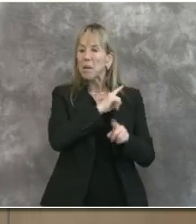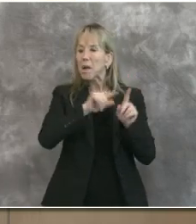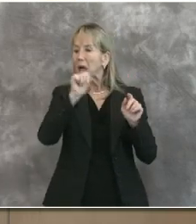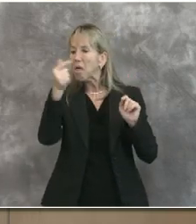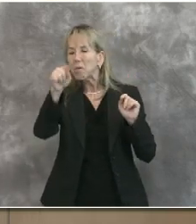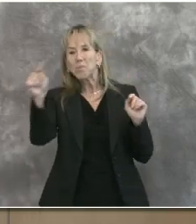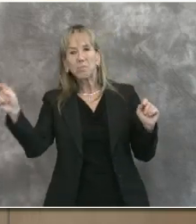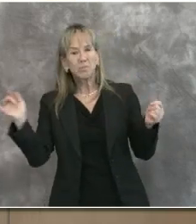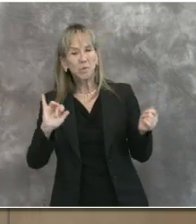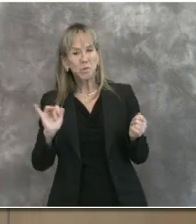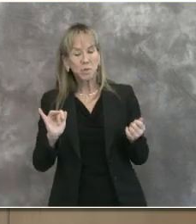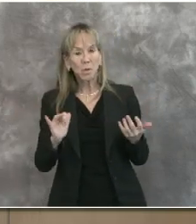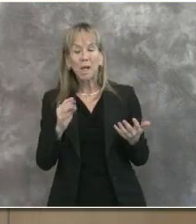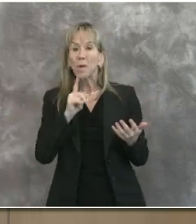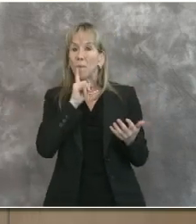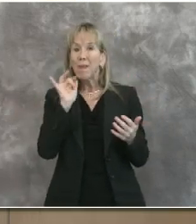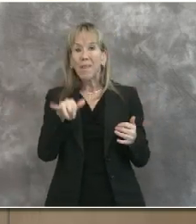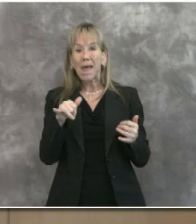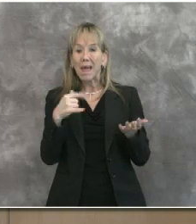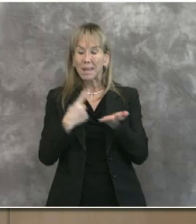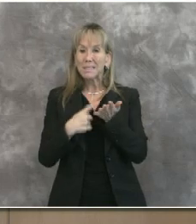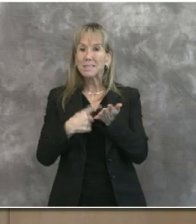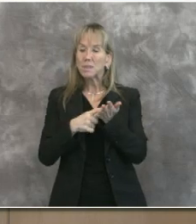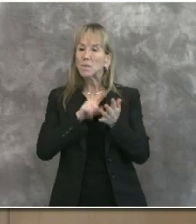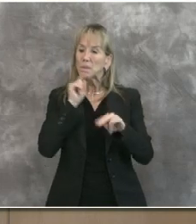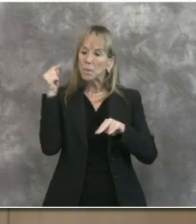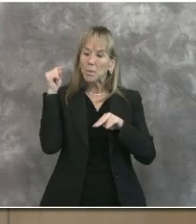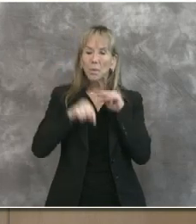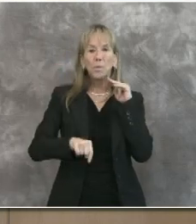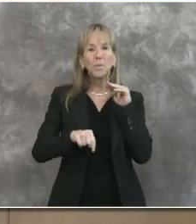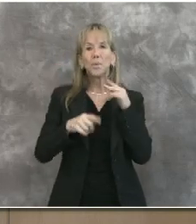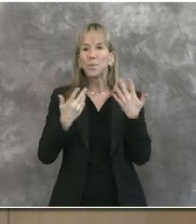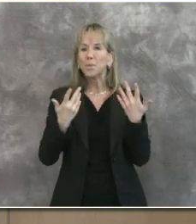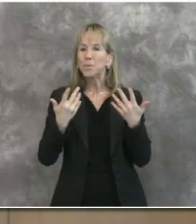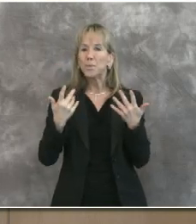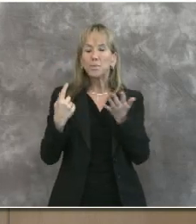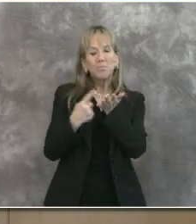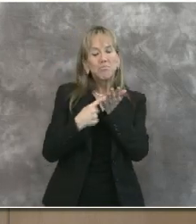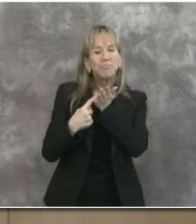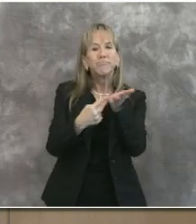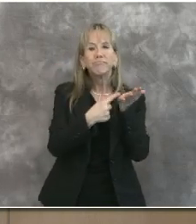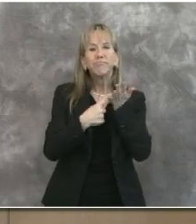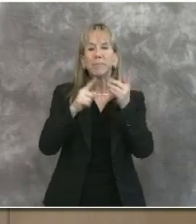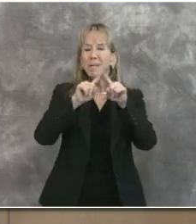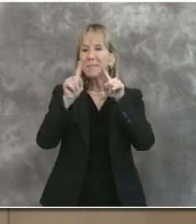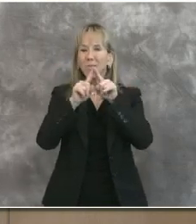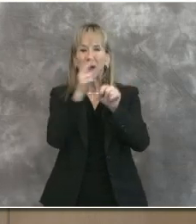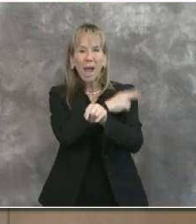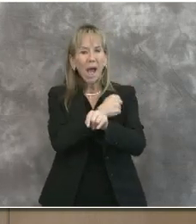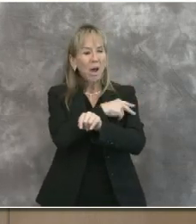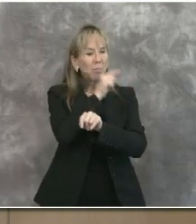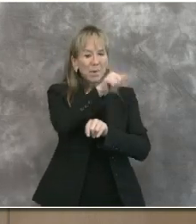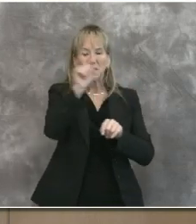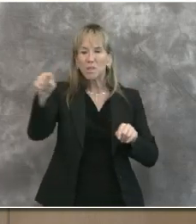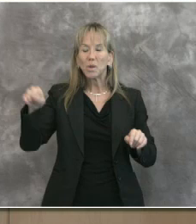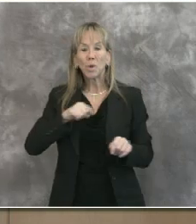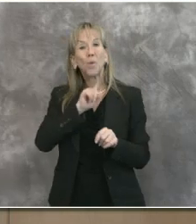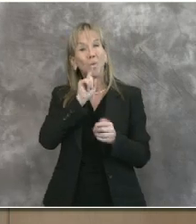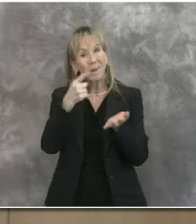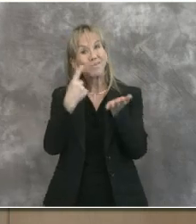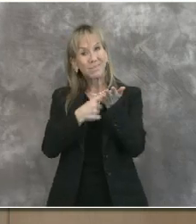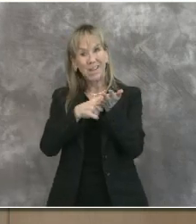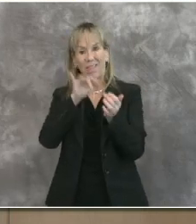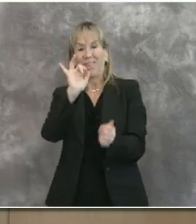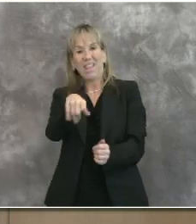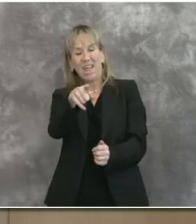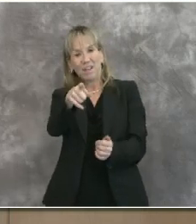thoughtful discussion amongst the leadership of the different hospitals on this topic to really decide